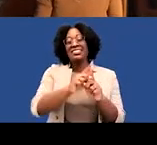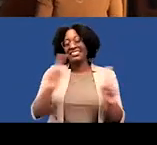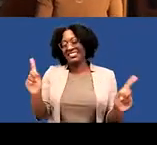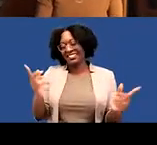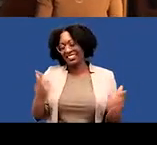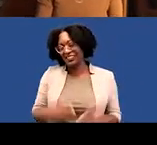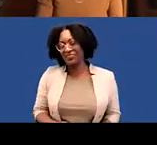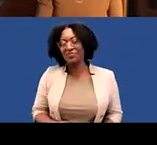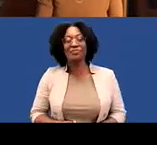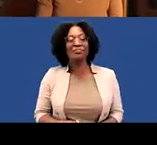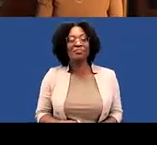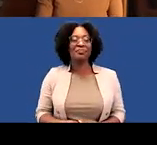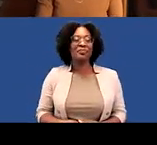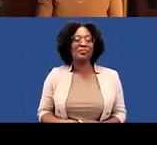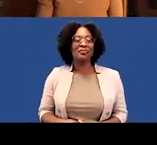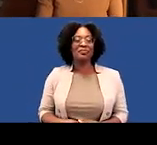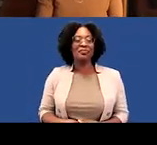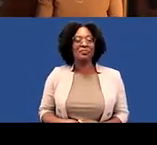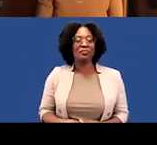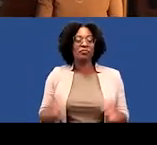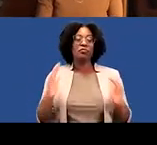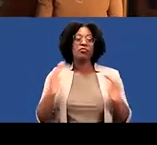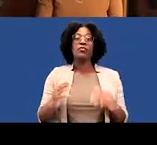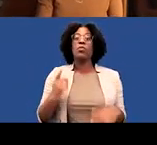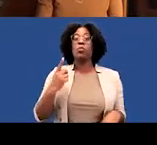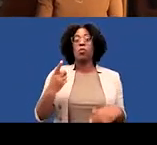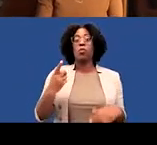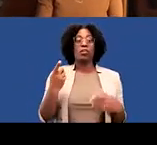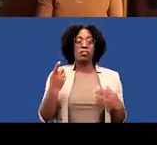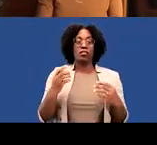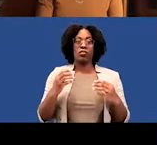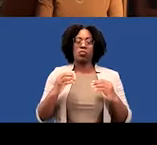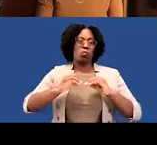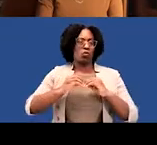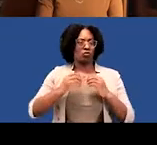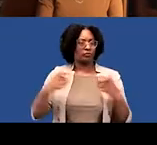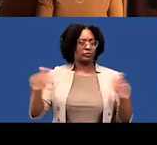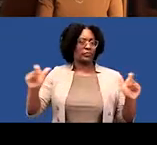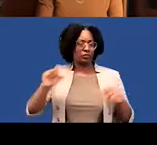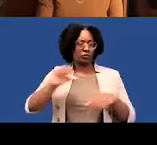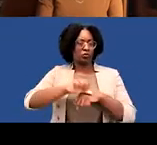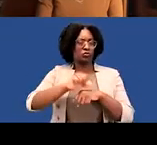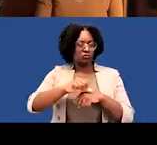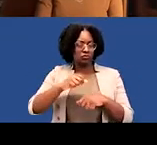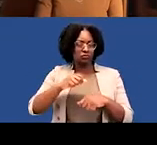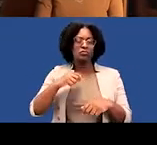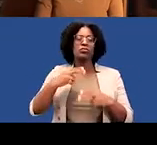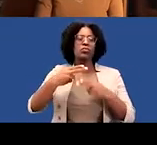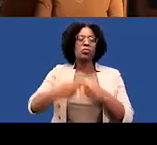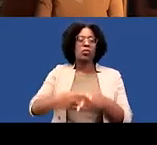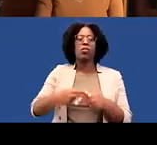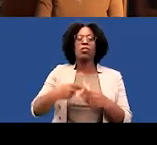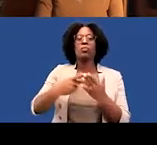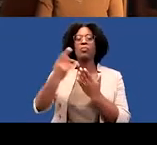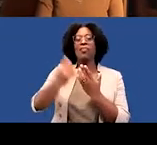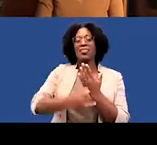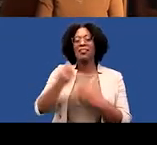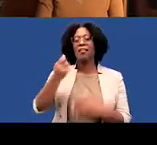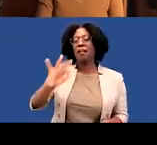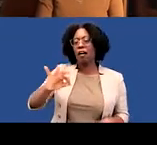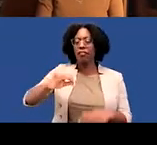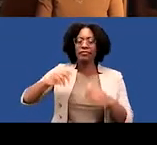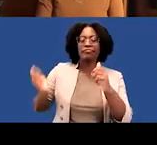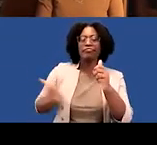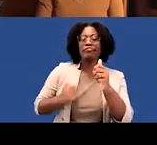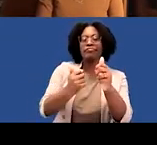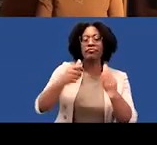One of the largest works that I've embarked on is a project called Pursuit. And Pursuit